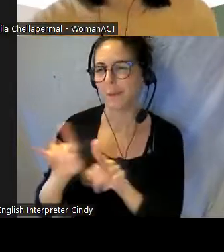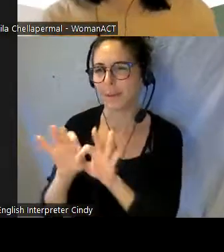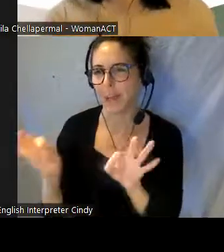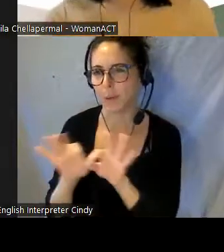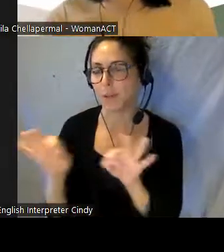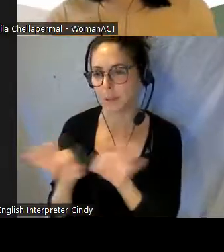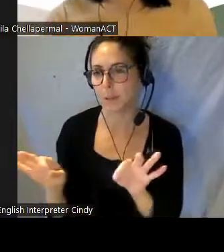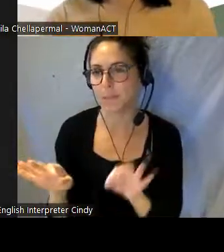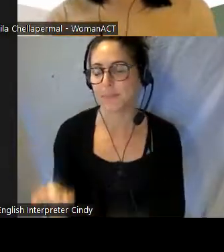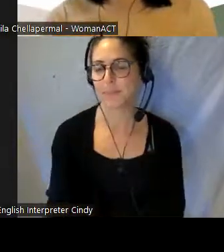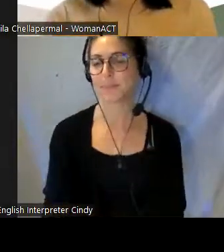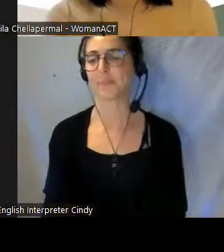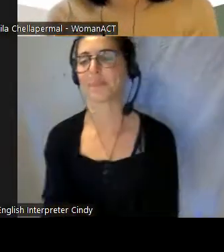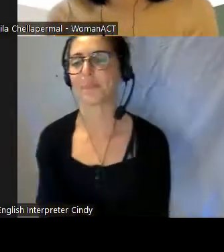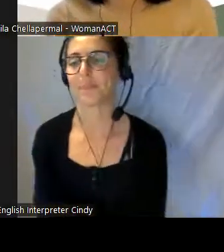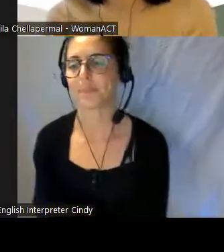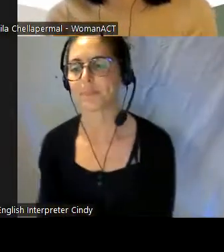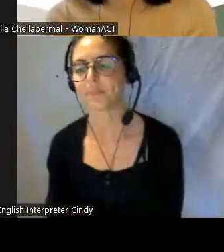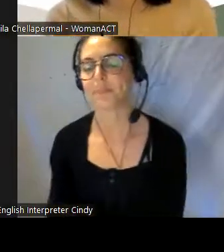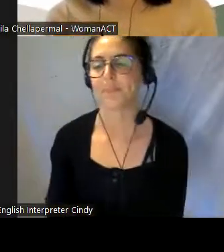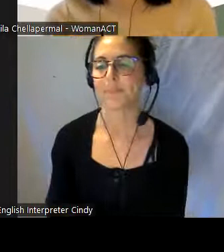immigrant women